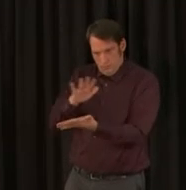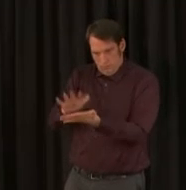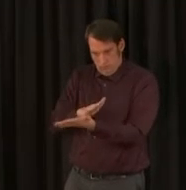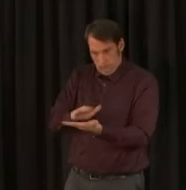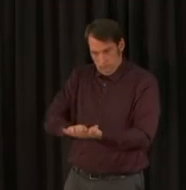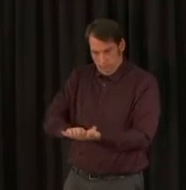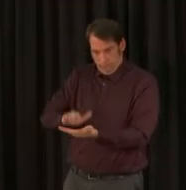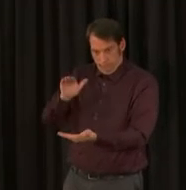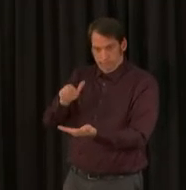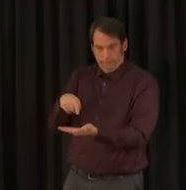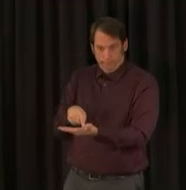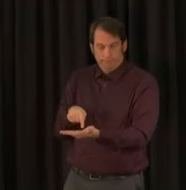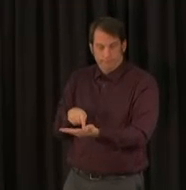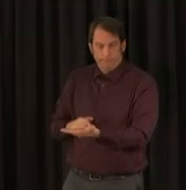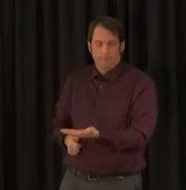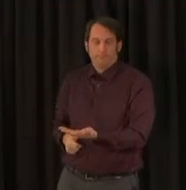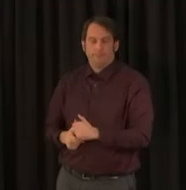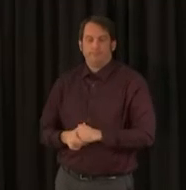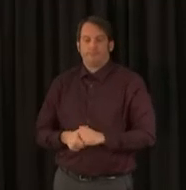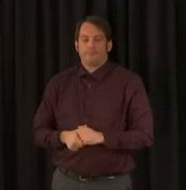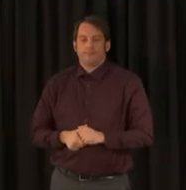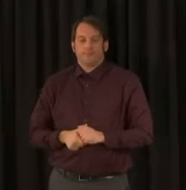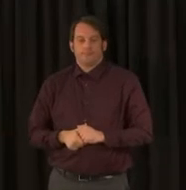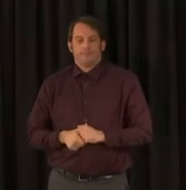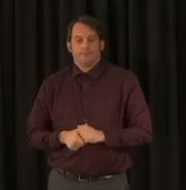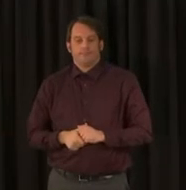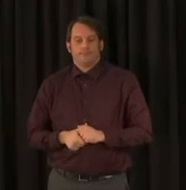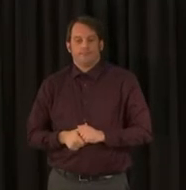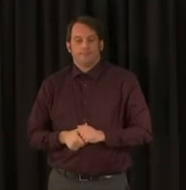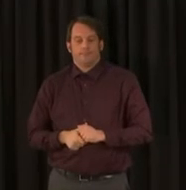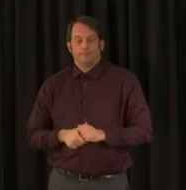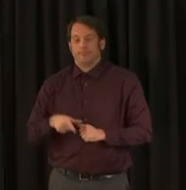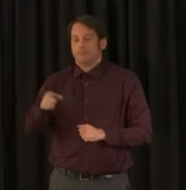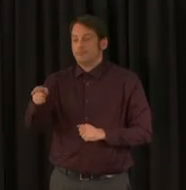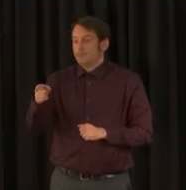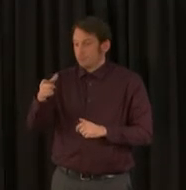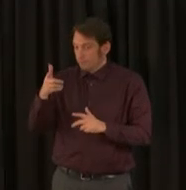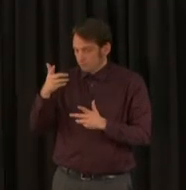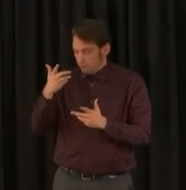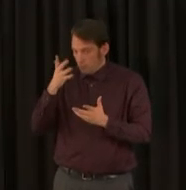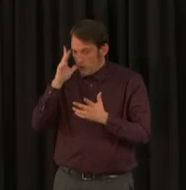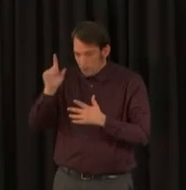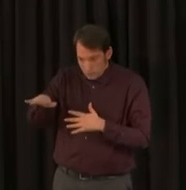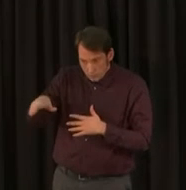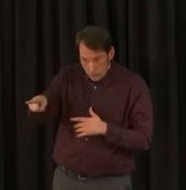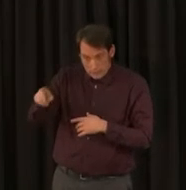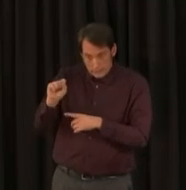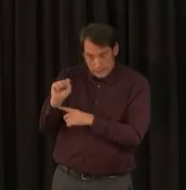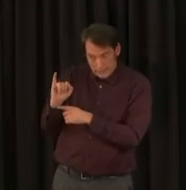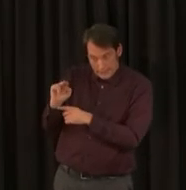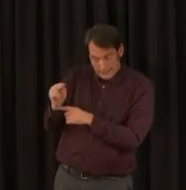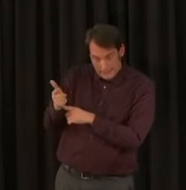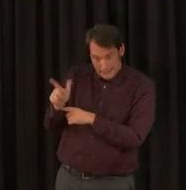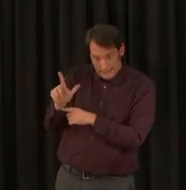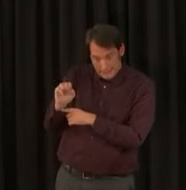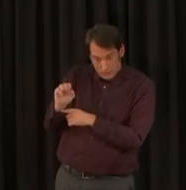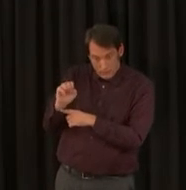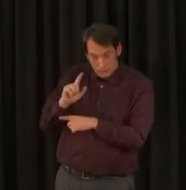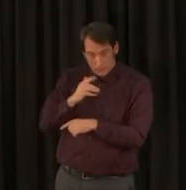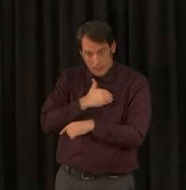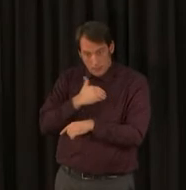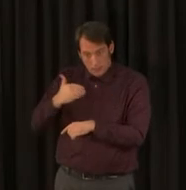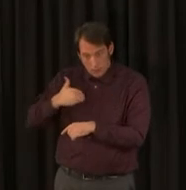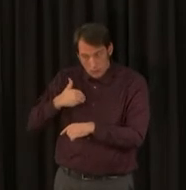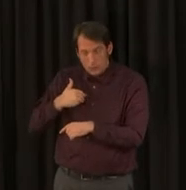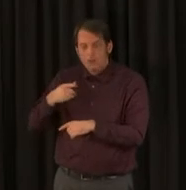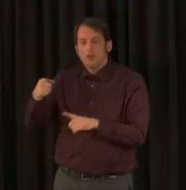you are a single member LLC, sole proprietorship, or 1099 contractor, of course, you're going to